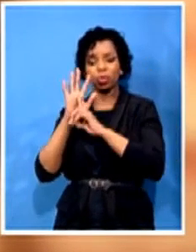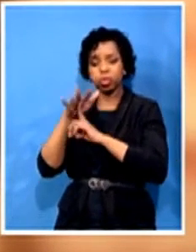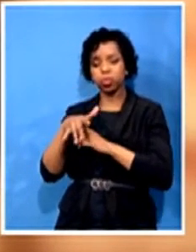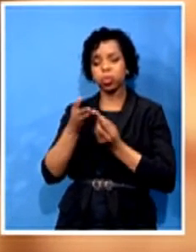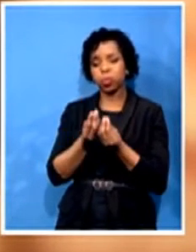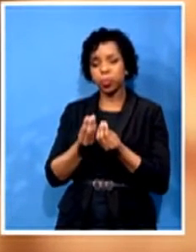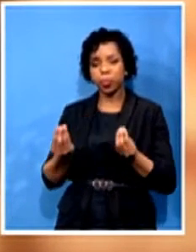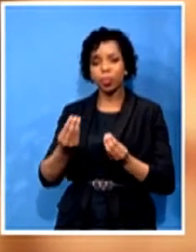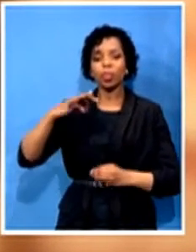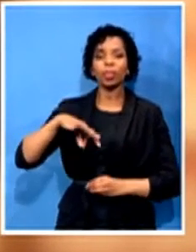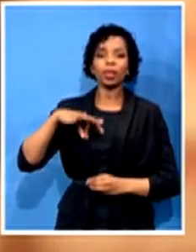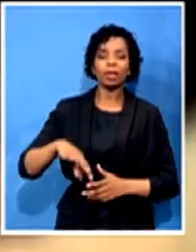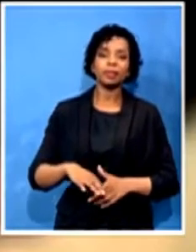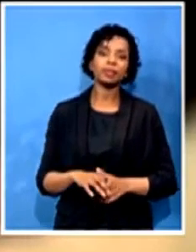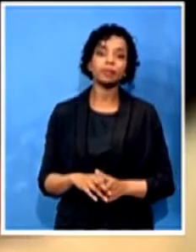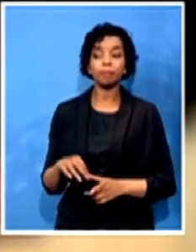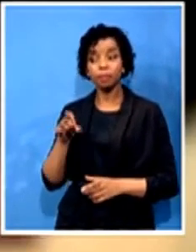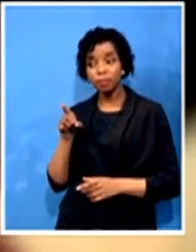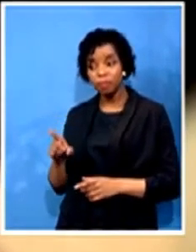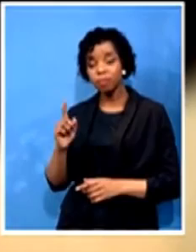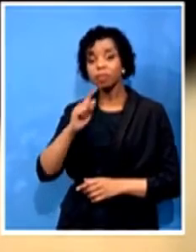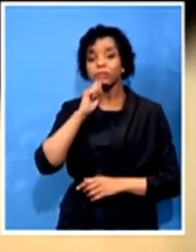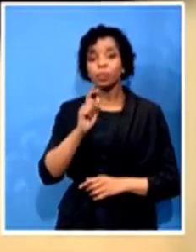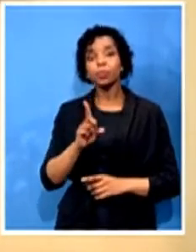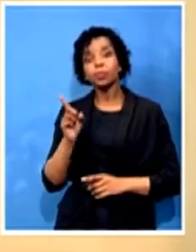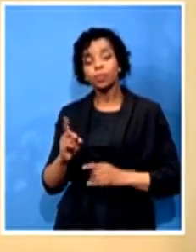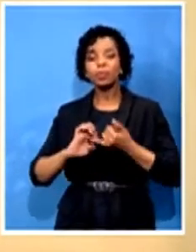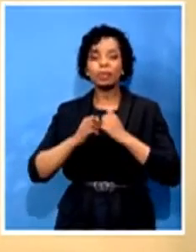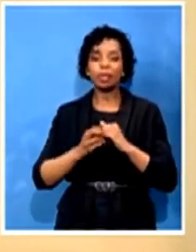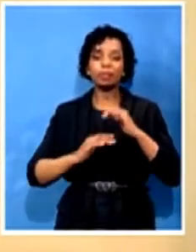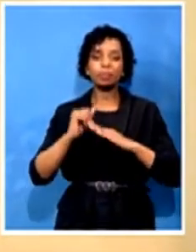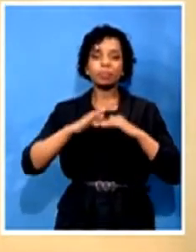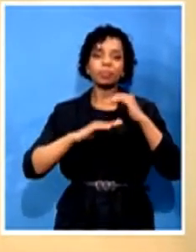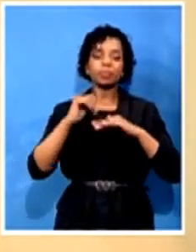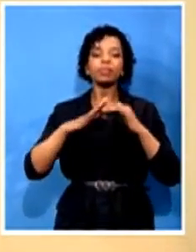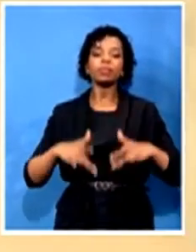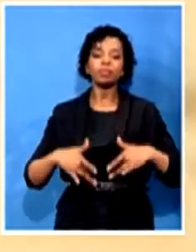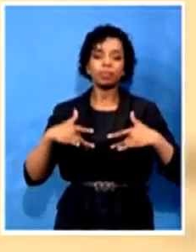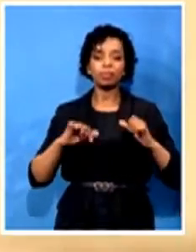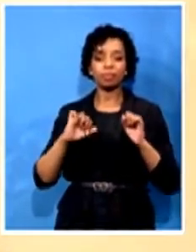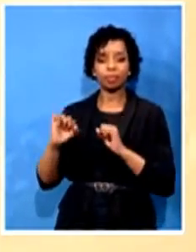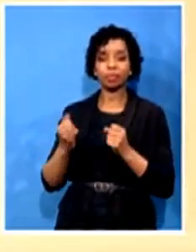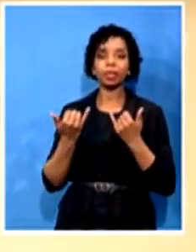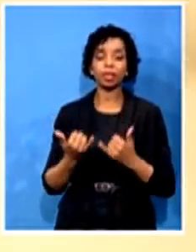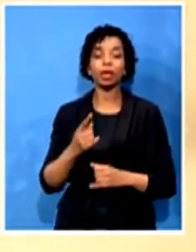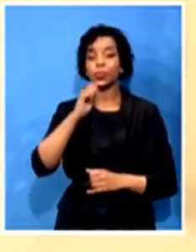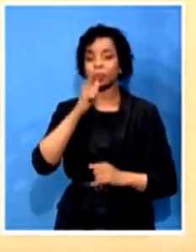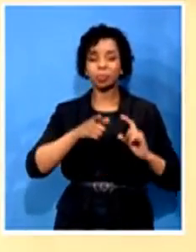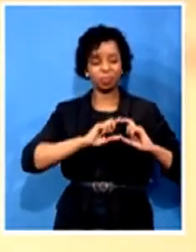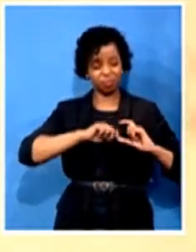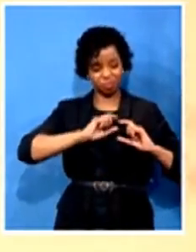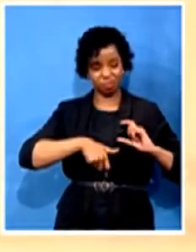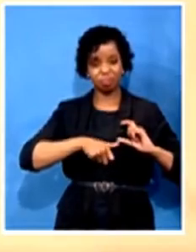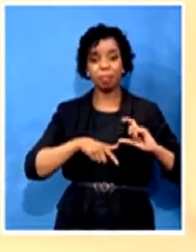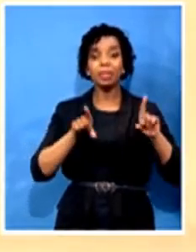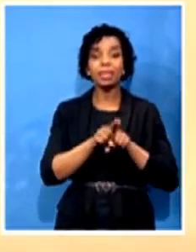step is to try rebuild her life. Her spirit is not broken and hopes other girls in her situation are brave